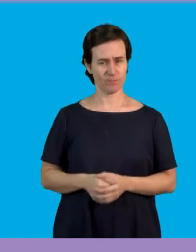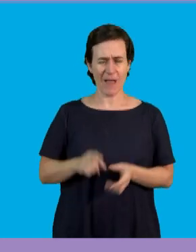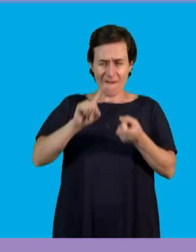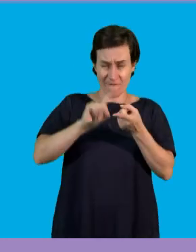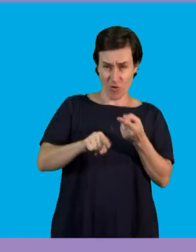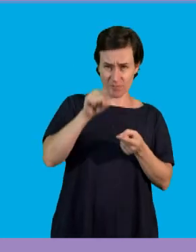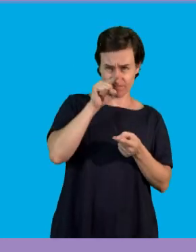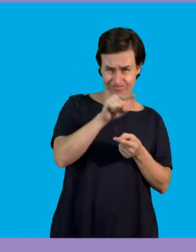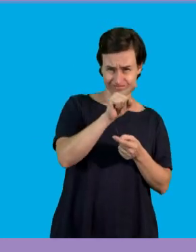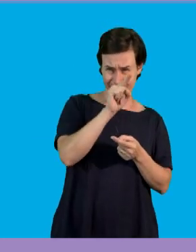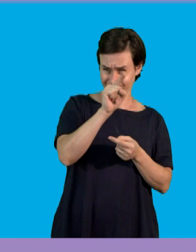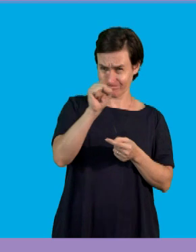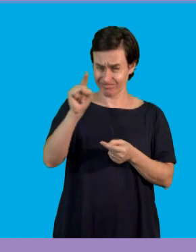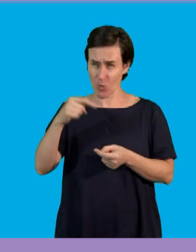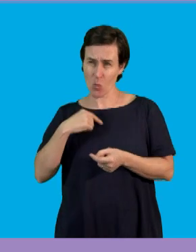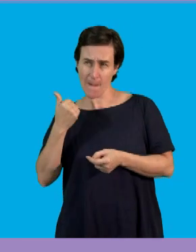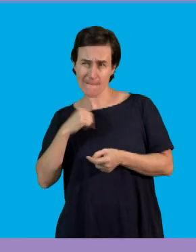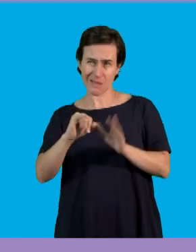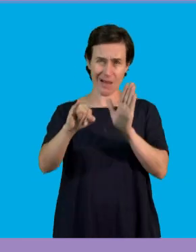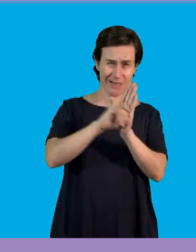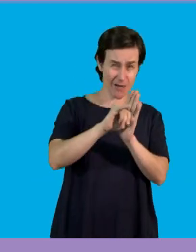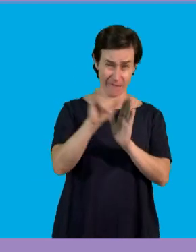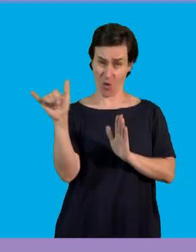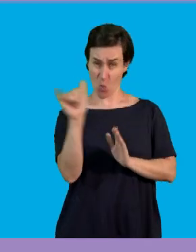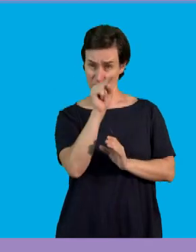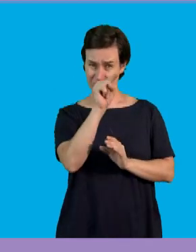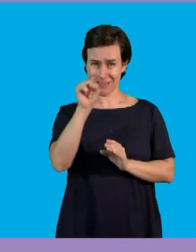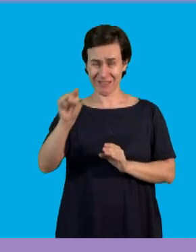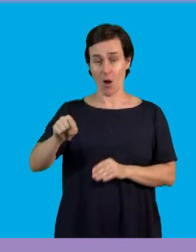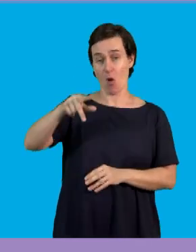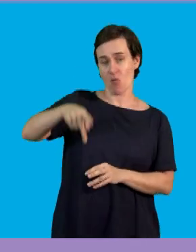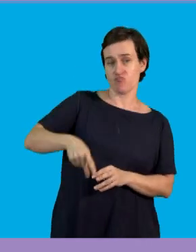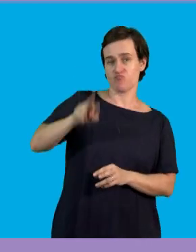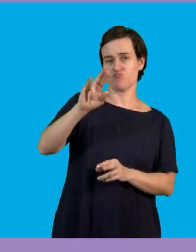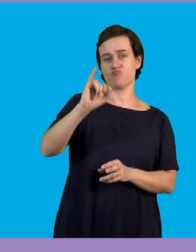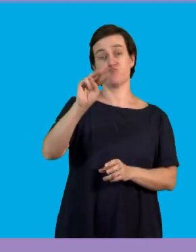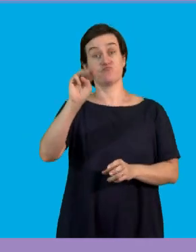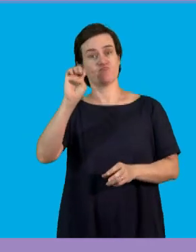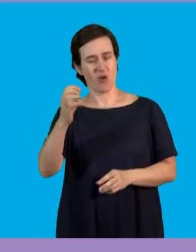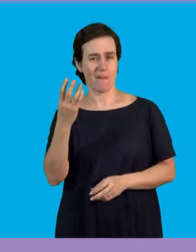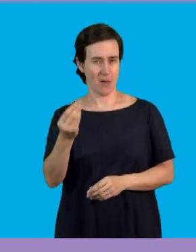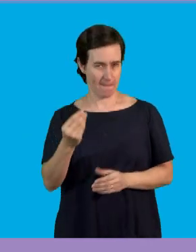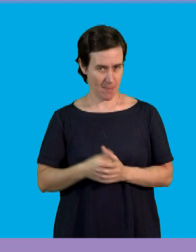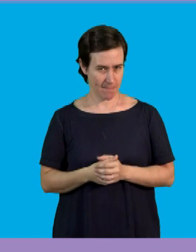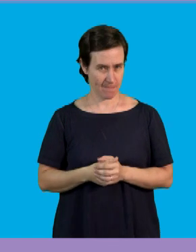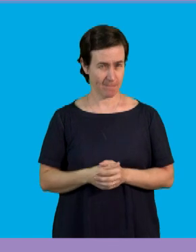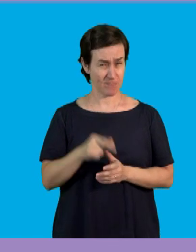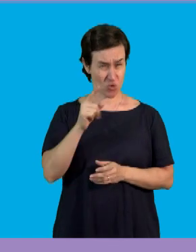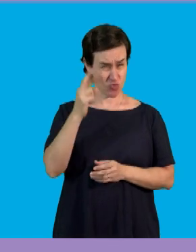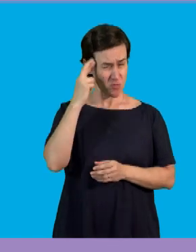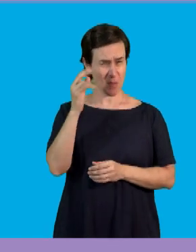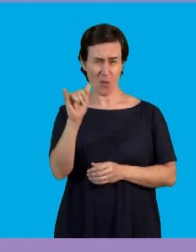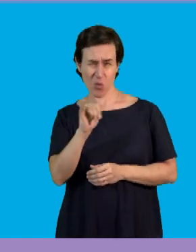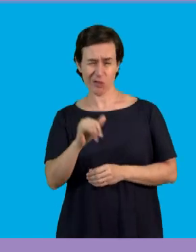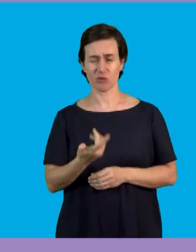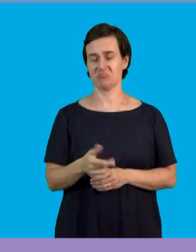of factors, we need to now identify which ones are the prime numbers. Do you remember the first few prime numbers? That is